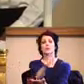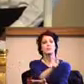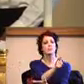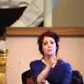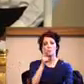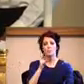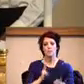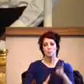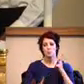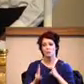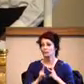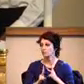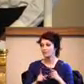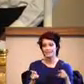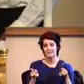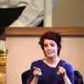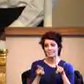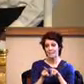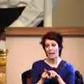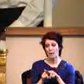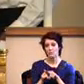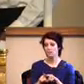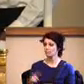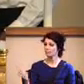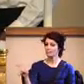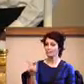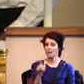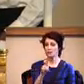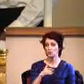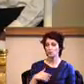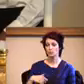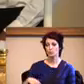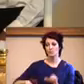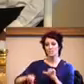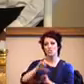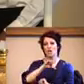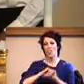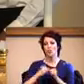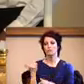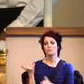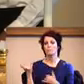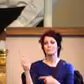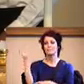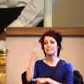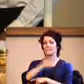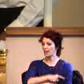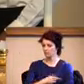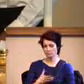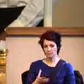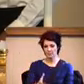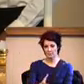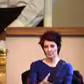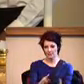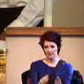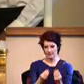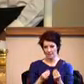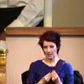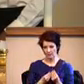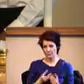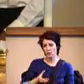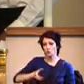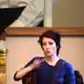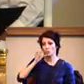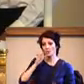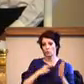were there as it is passed to you and to me this day here take and drink of this this is my blood my